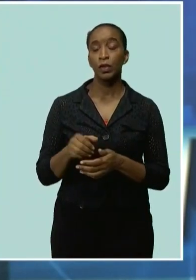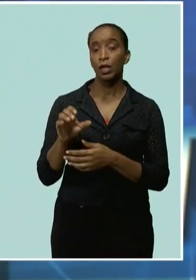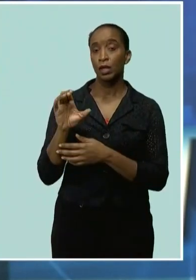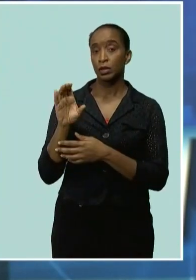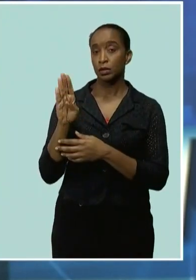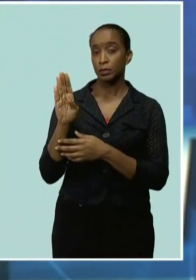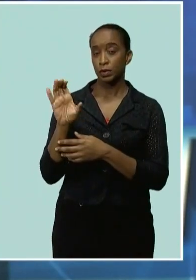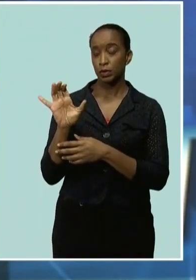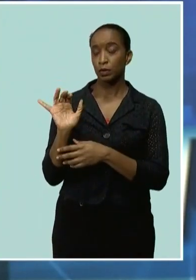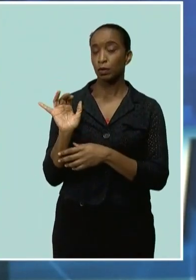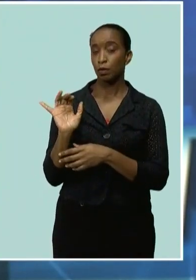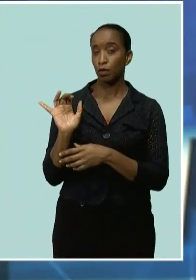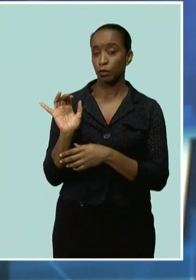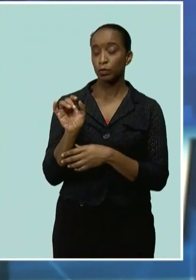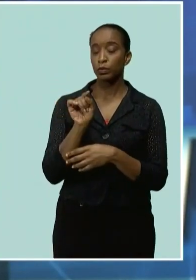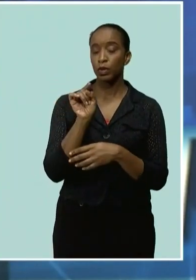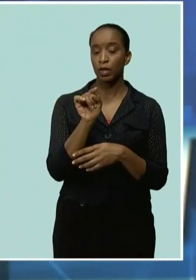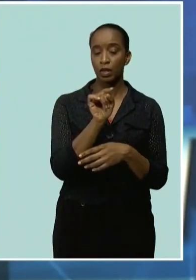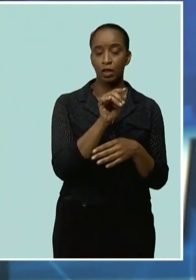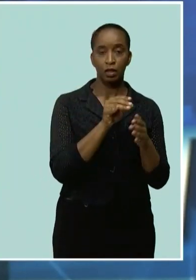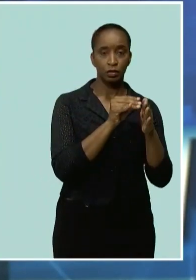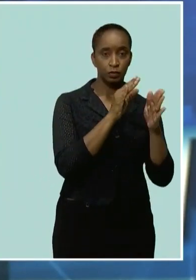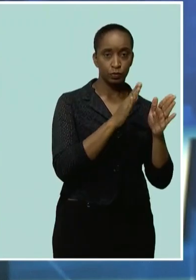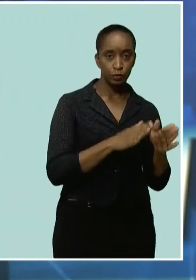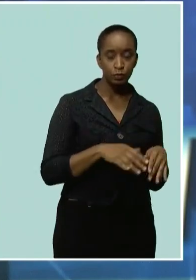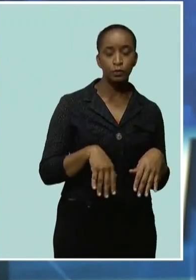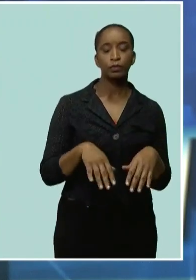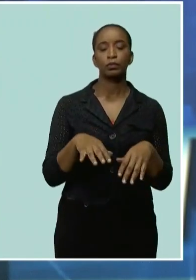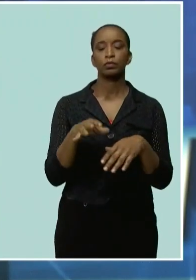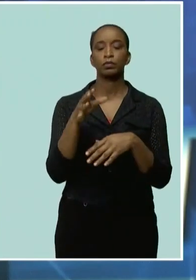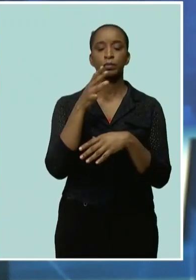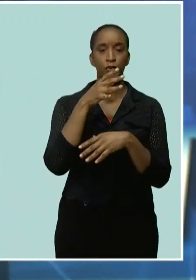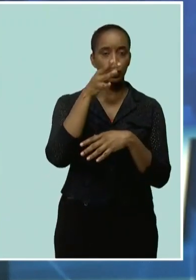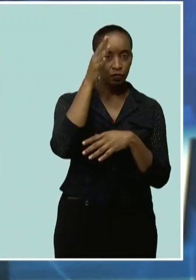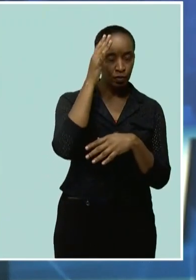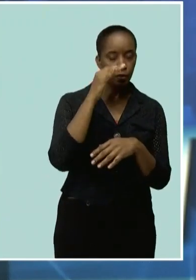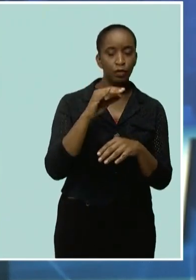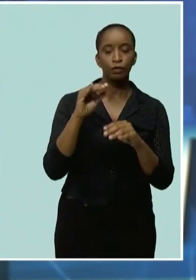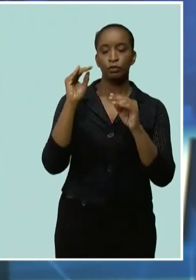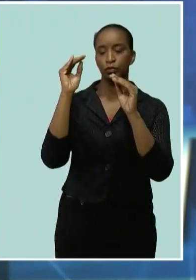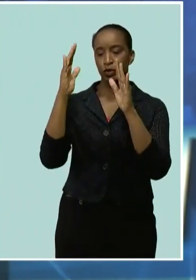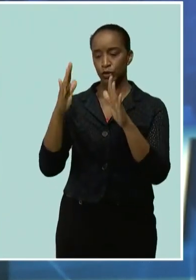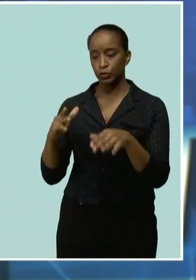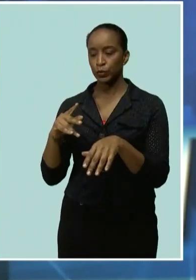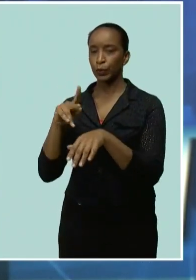opportunity today to speak with students, parents and teachers and the principal.